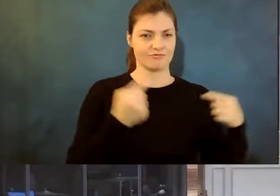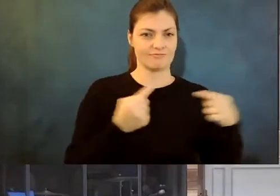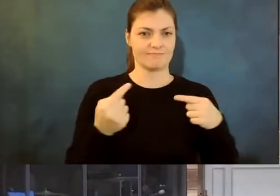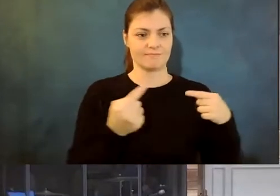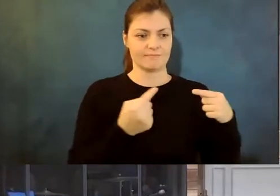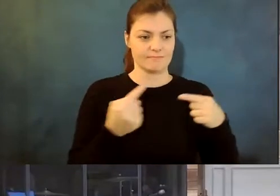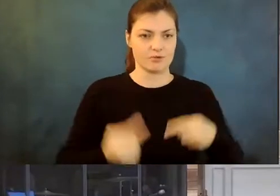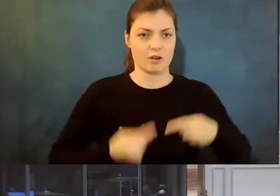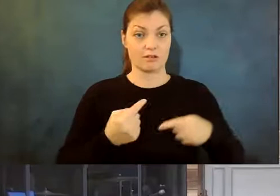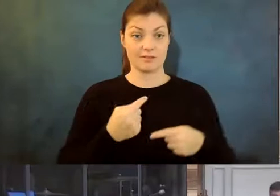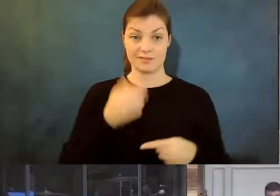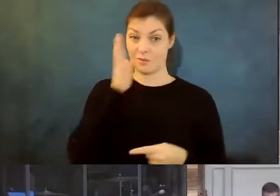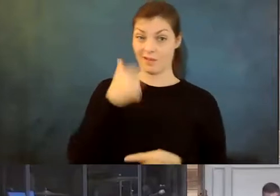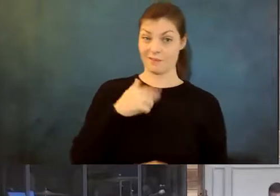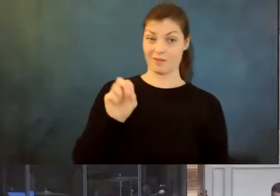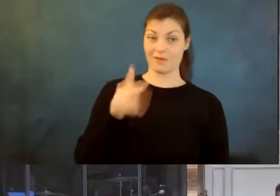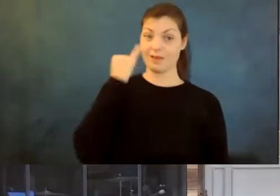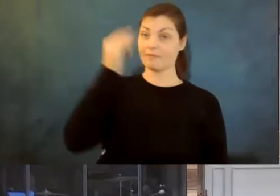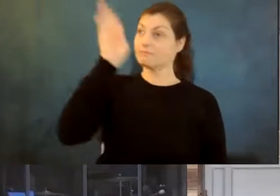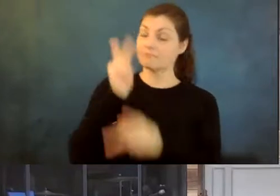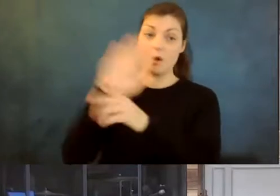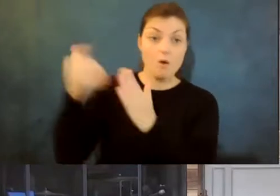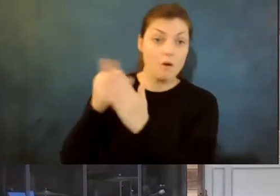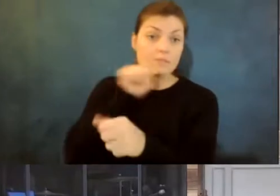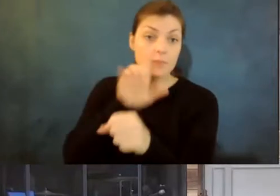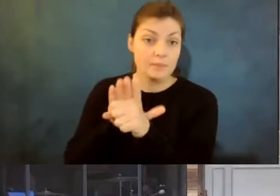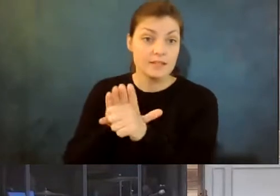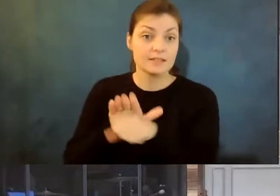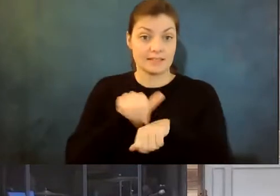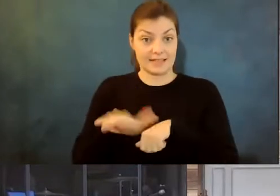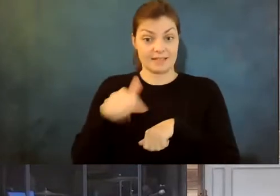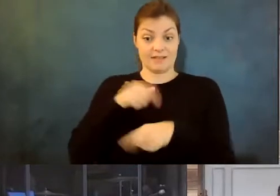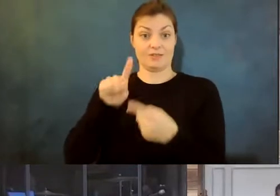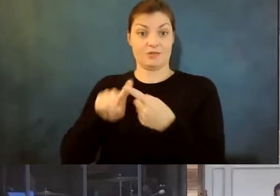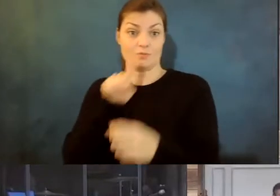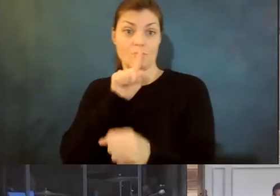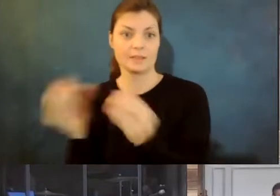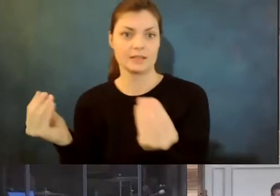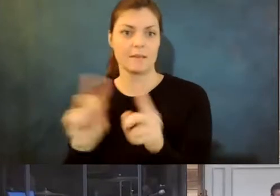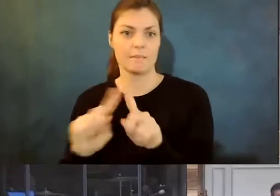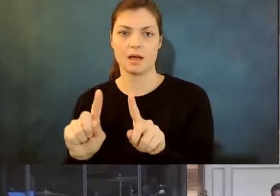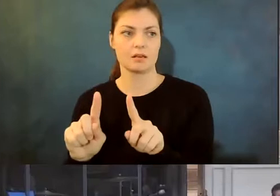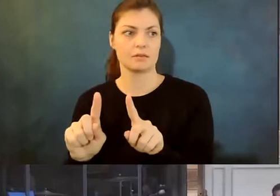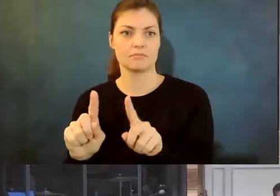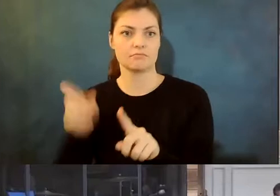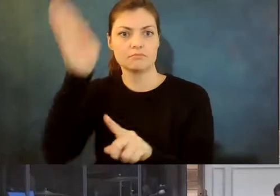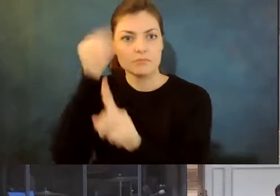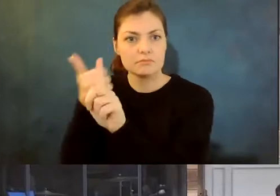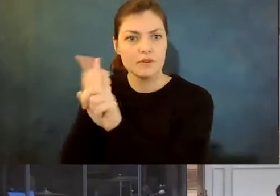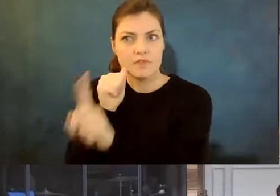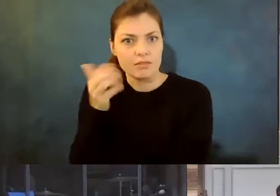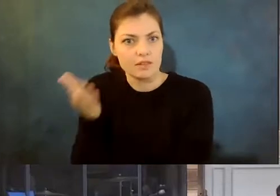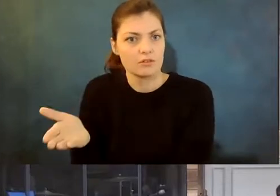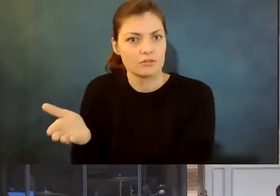fact. Would I be okay if God keeps all his promises and he sends me in to the promised land, but I don't get all of him?